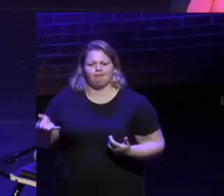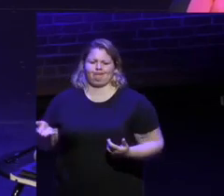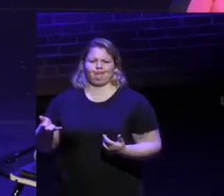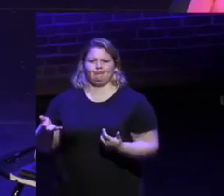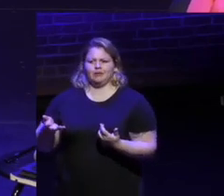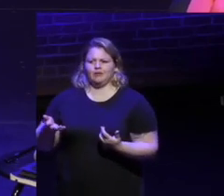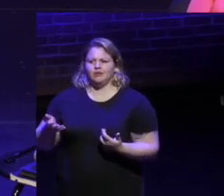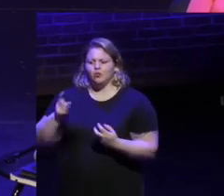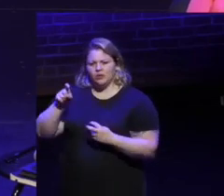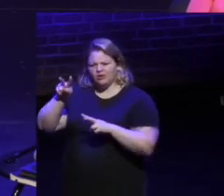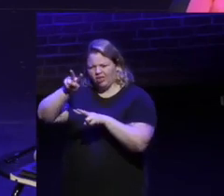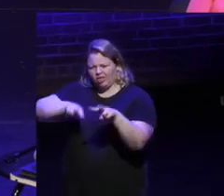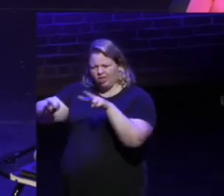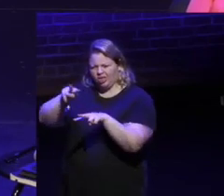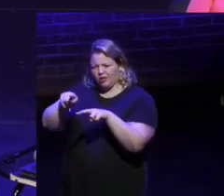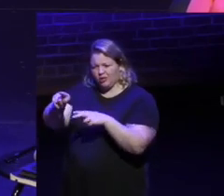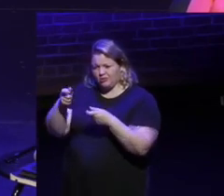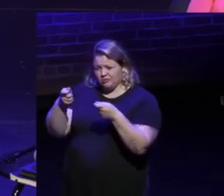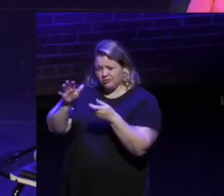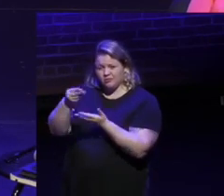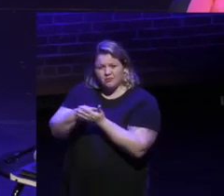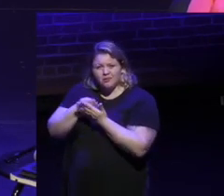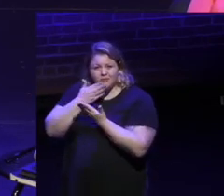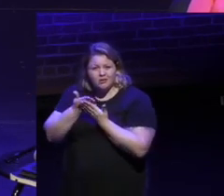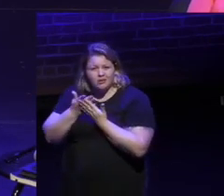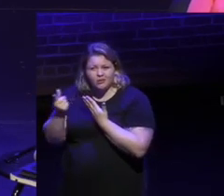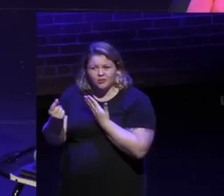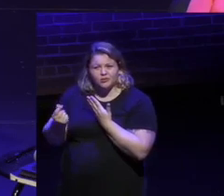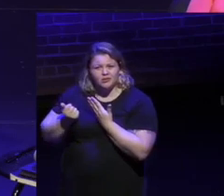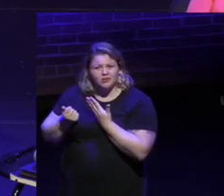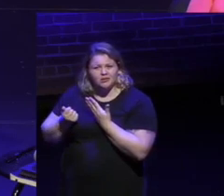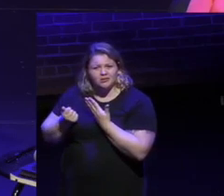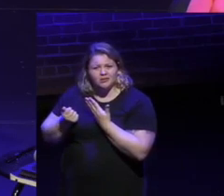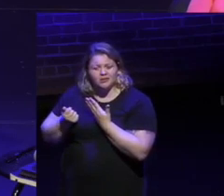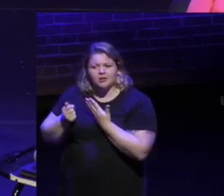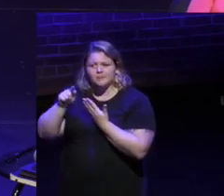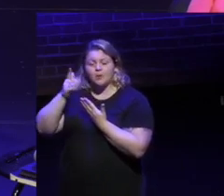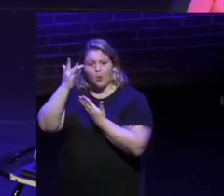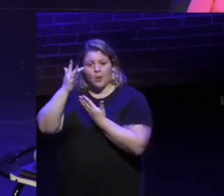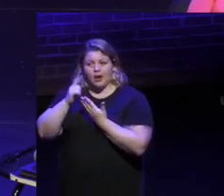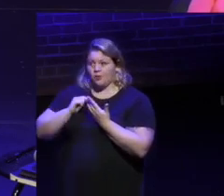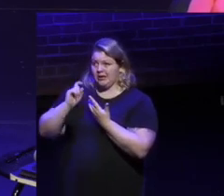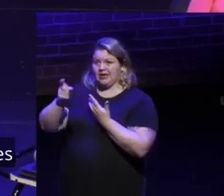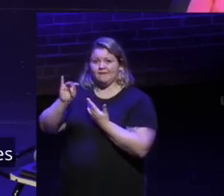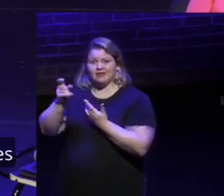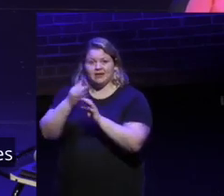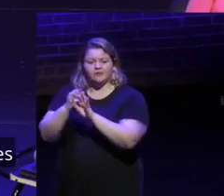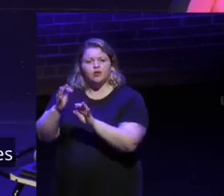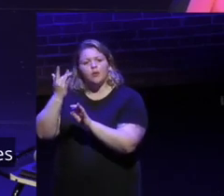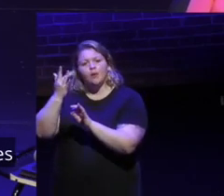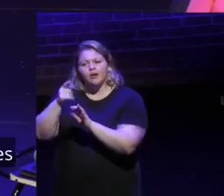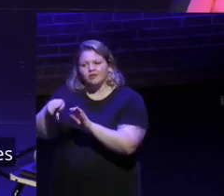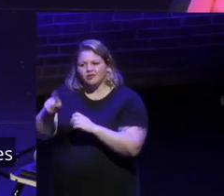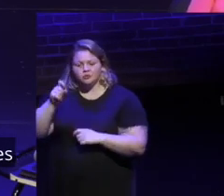make sure and look at, well, hey, they get that tax subsidy because they're supposed to be providing a public good. How much are